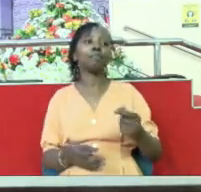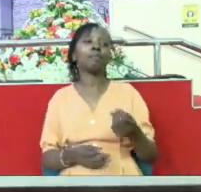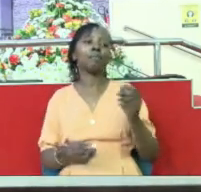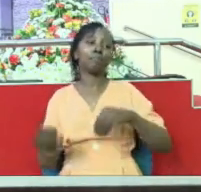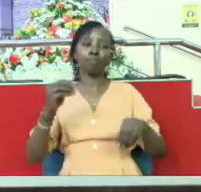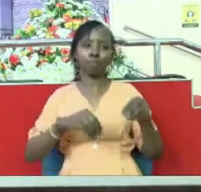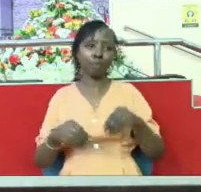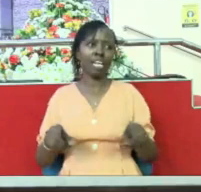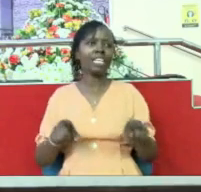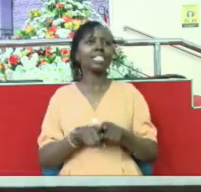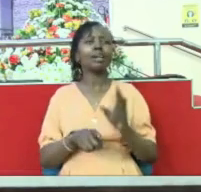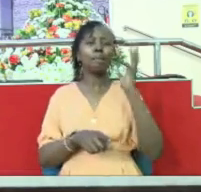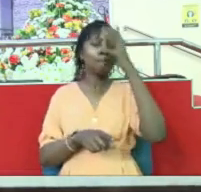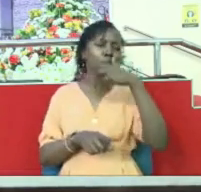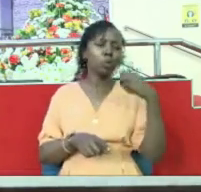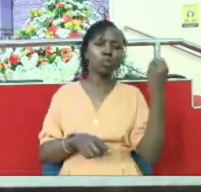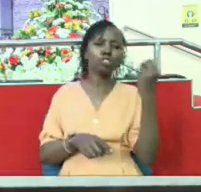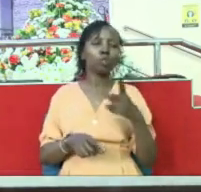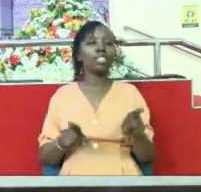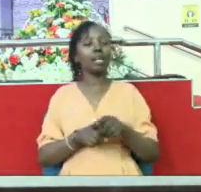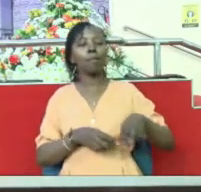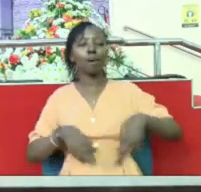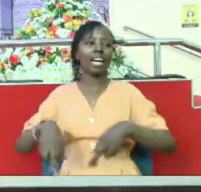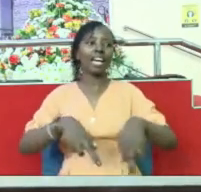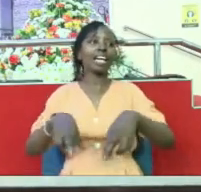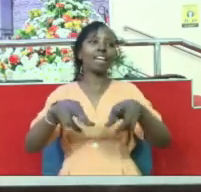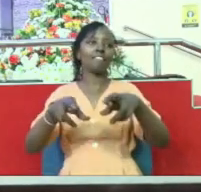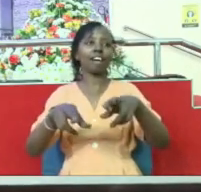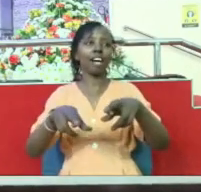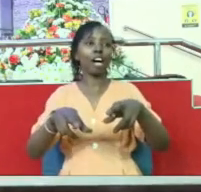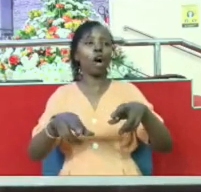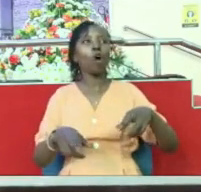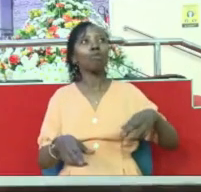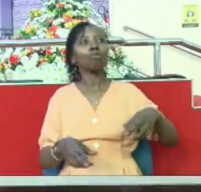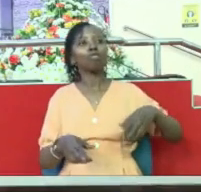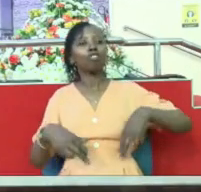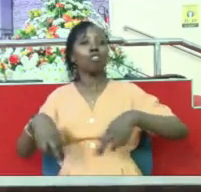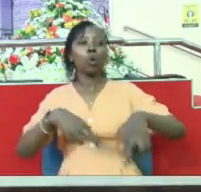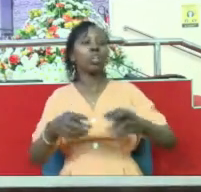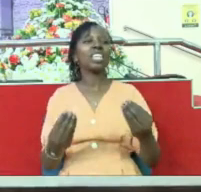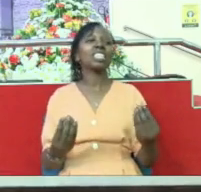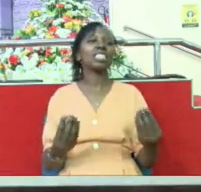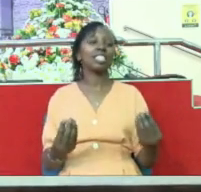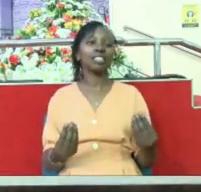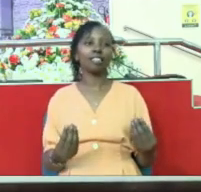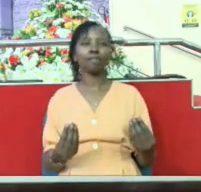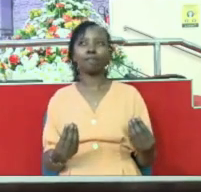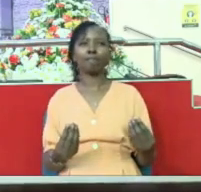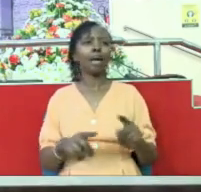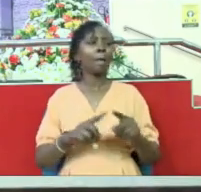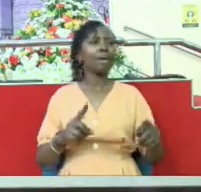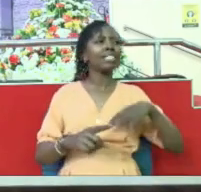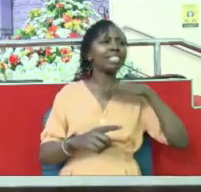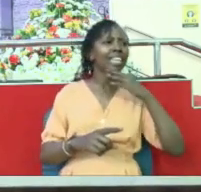kama mto Jordan unayopenya. Which releases clean. Ambayo inawaachilia. It has vision it. Iko na maono. But on the Dead Sea,